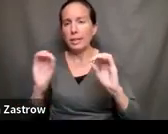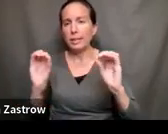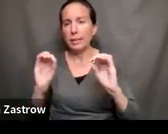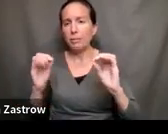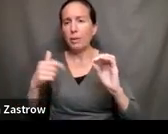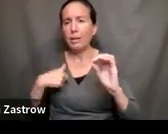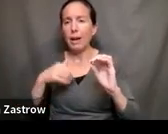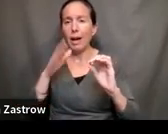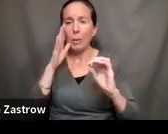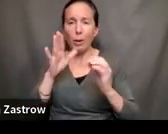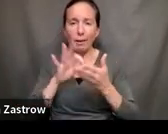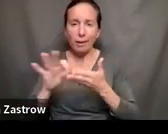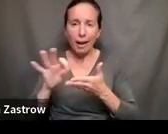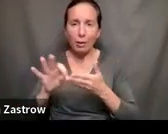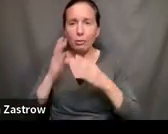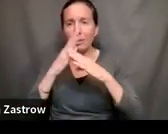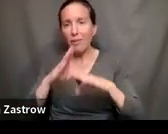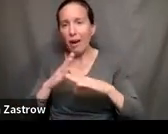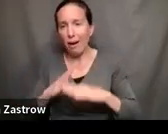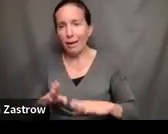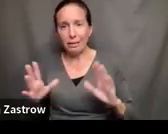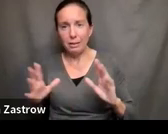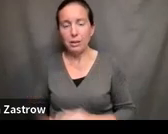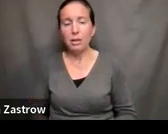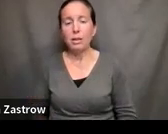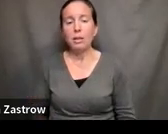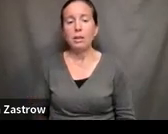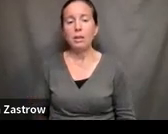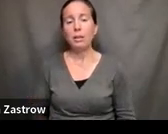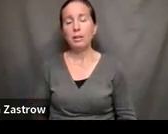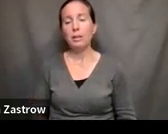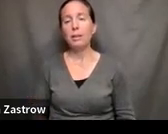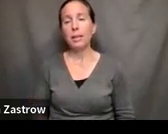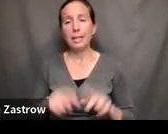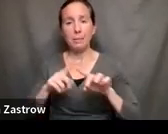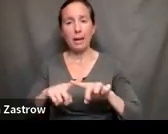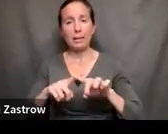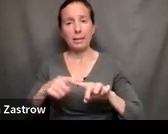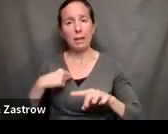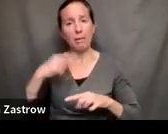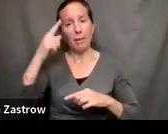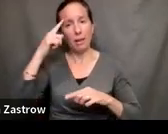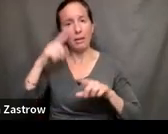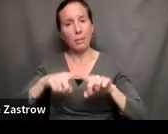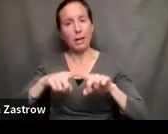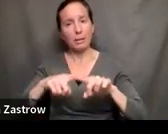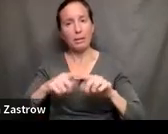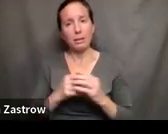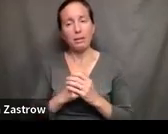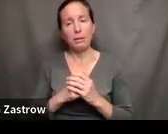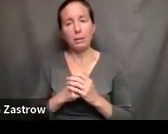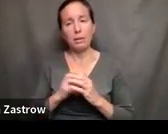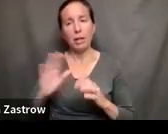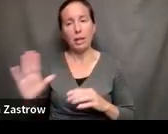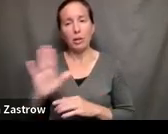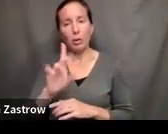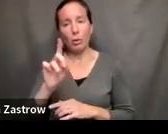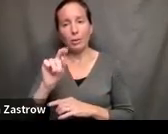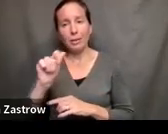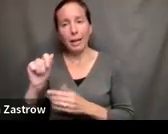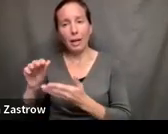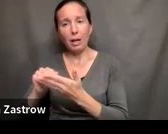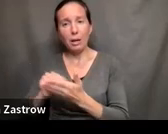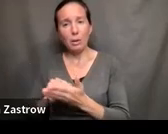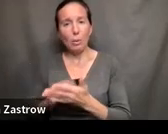counting and dividing. So, I mean, I think it all really depends on what you're collecting your data